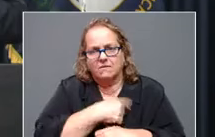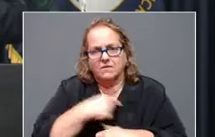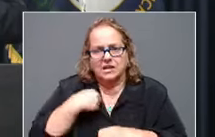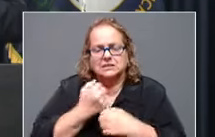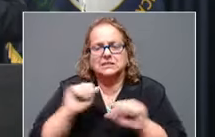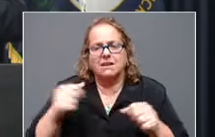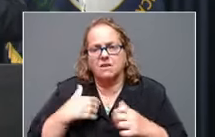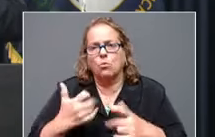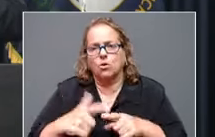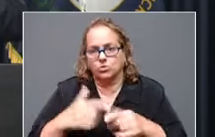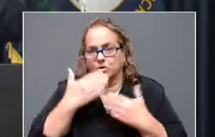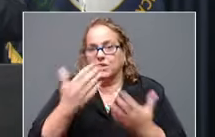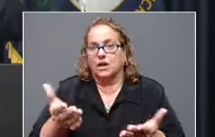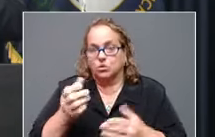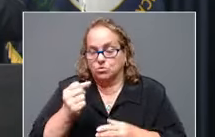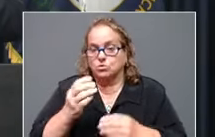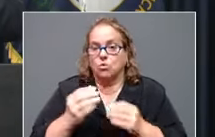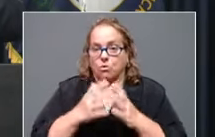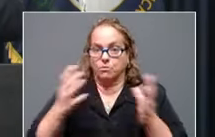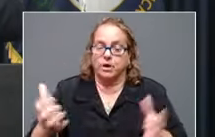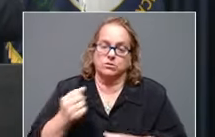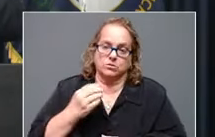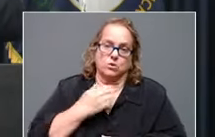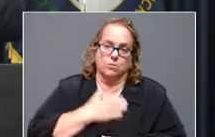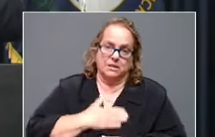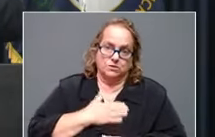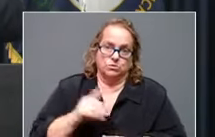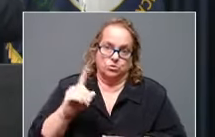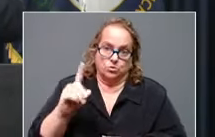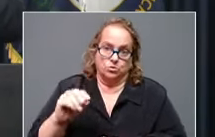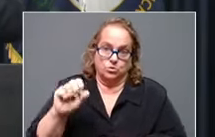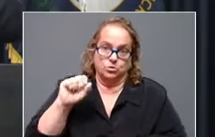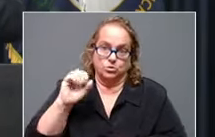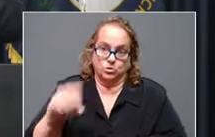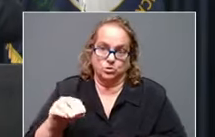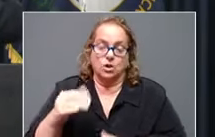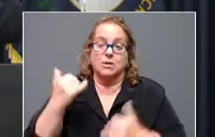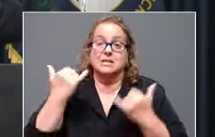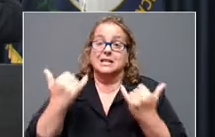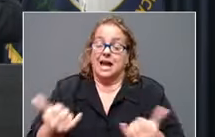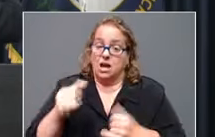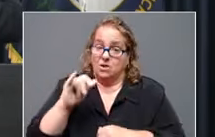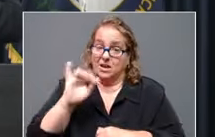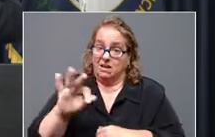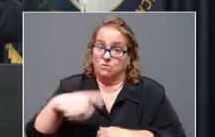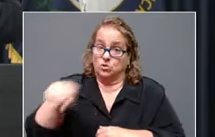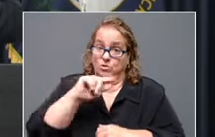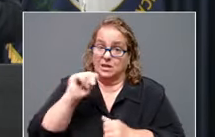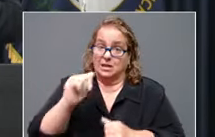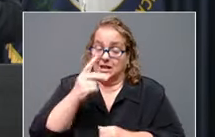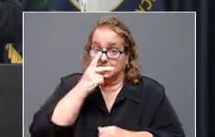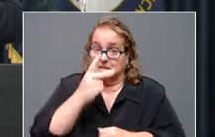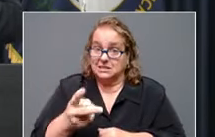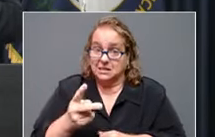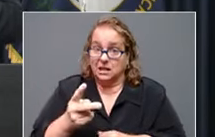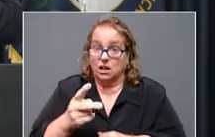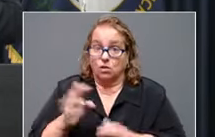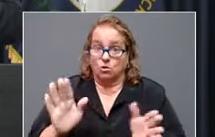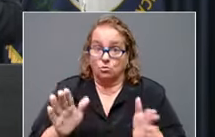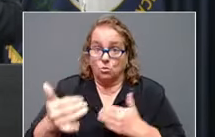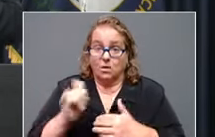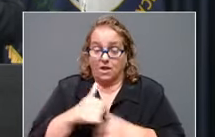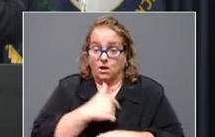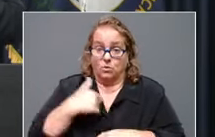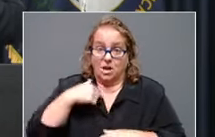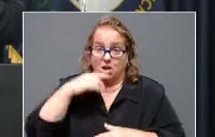model the right type of behavior. So today we asked a number of journalists who were going to be here in person to be virtual. And then